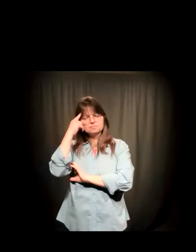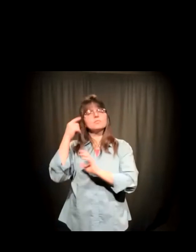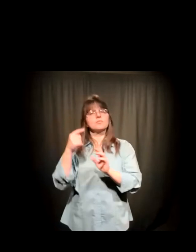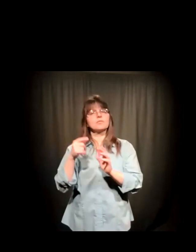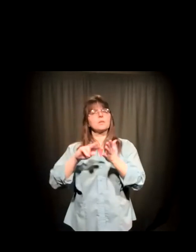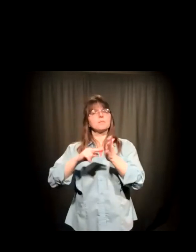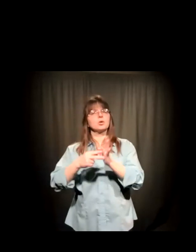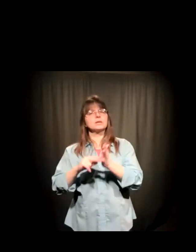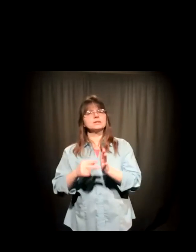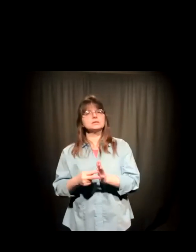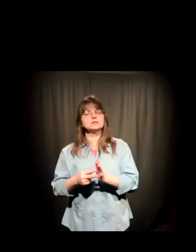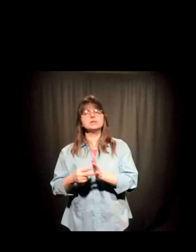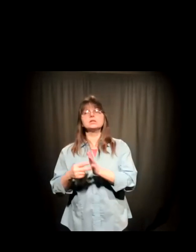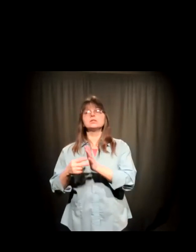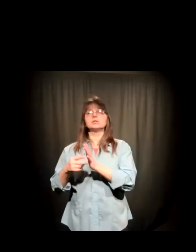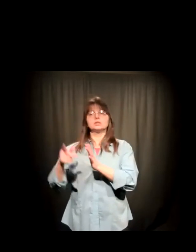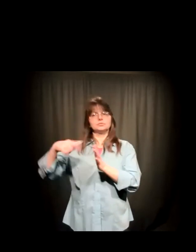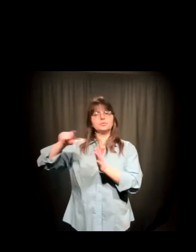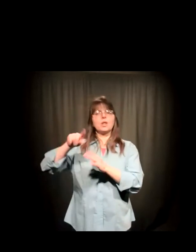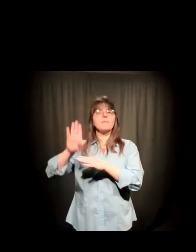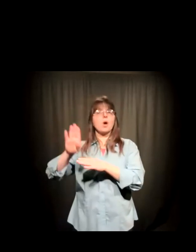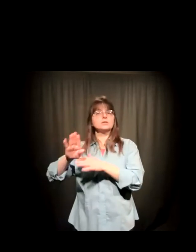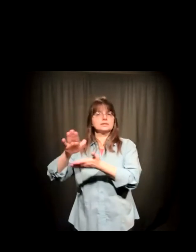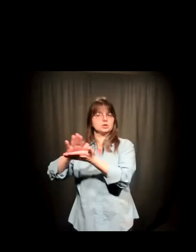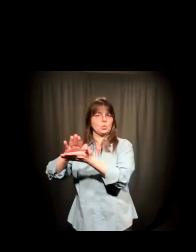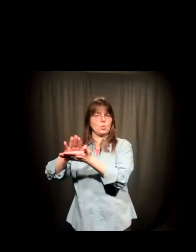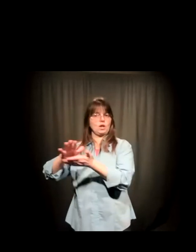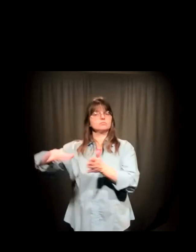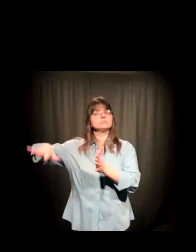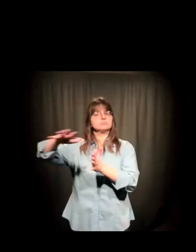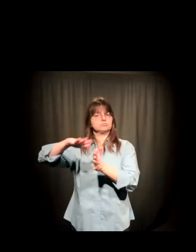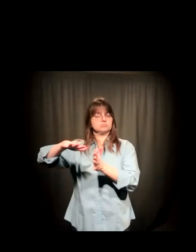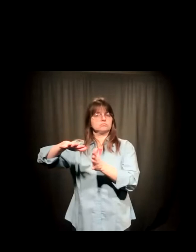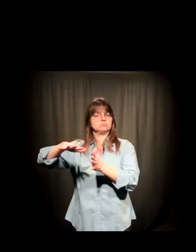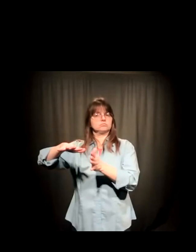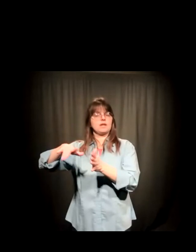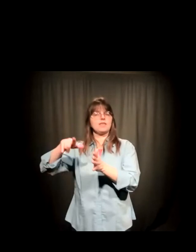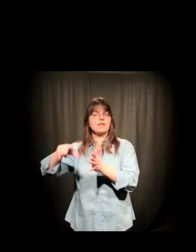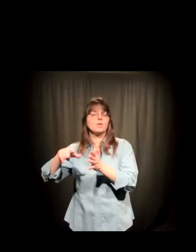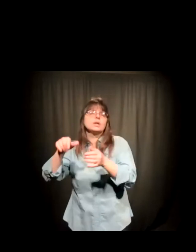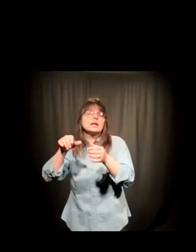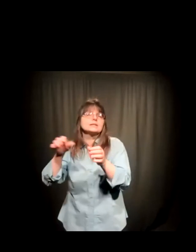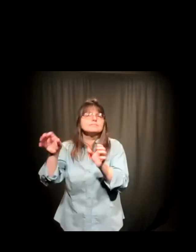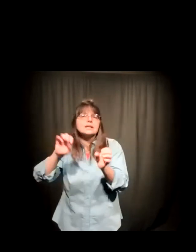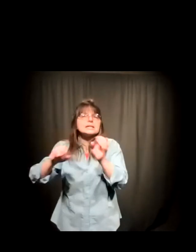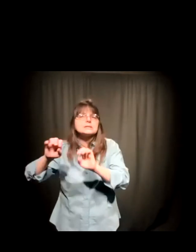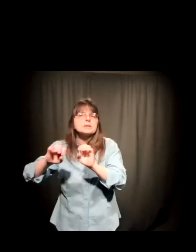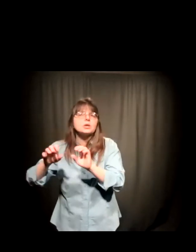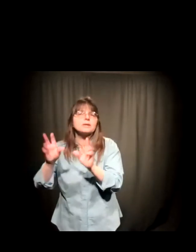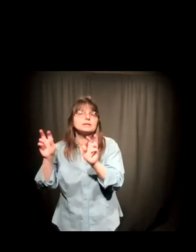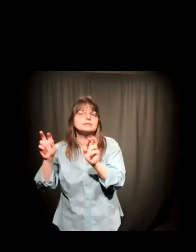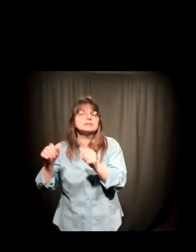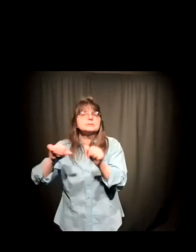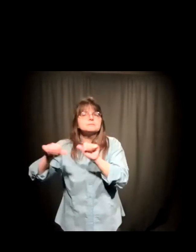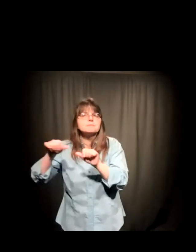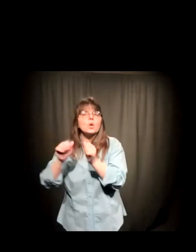the Boston school. The teachers understood that they were experimenting with a new method, and that if it failed, it would be seen